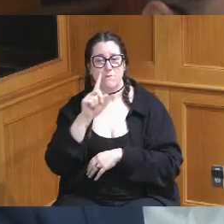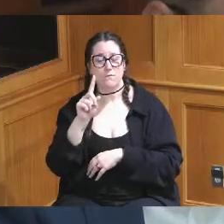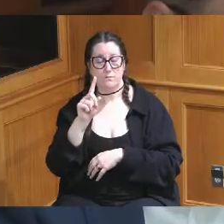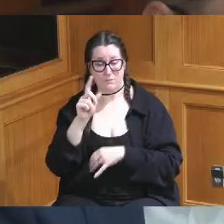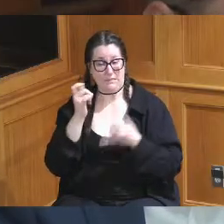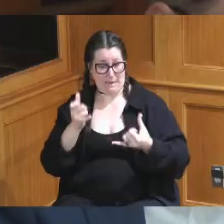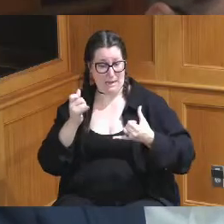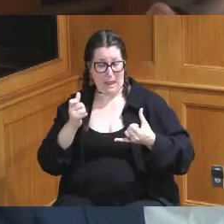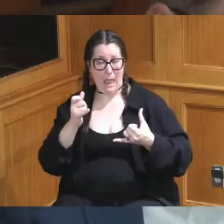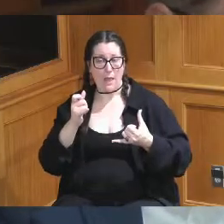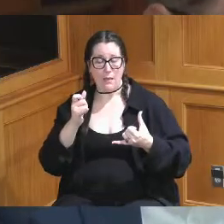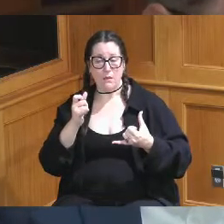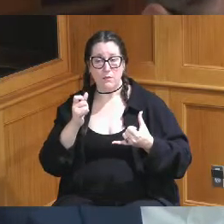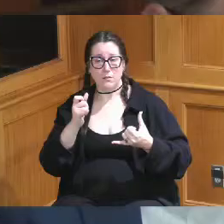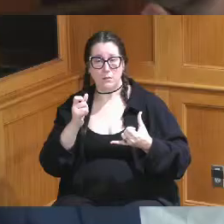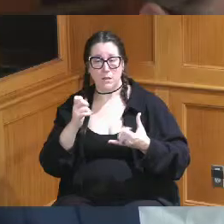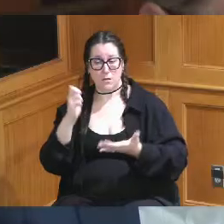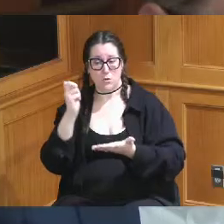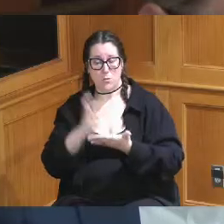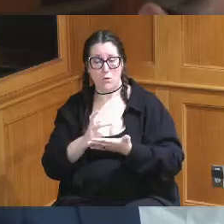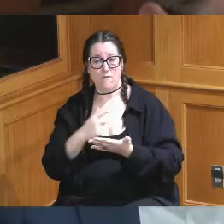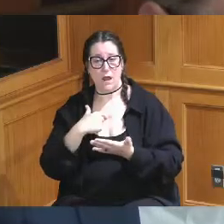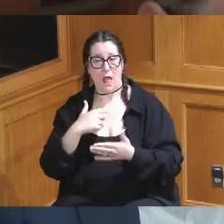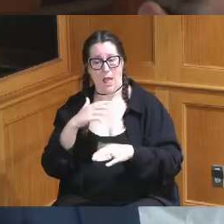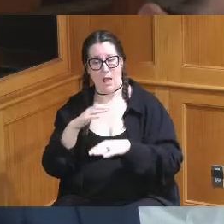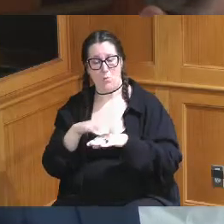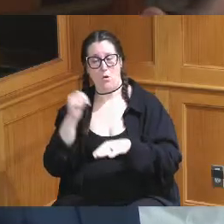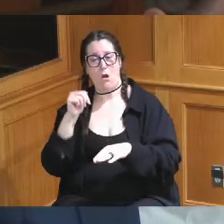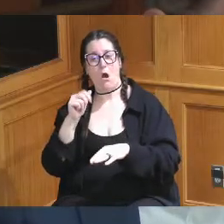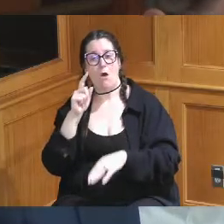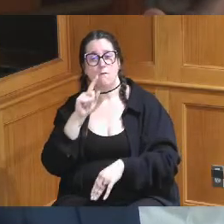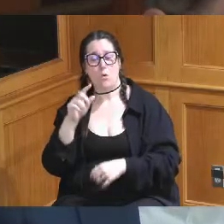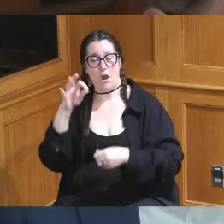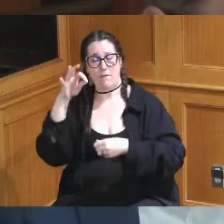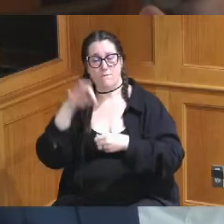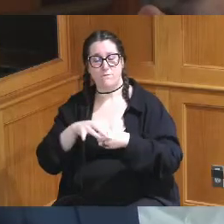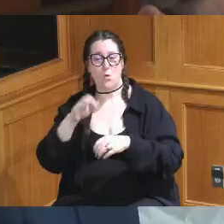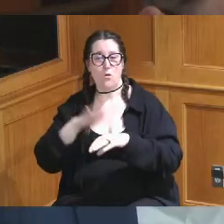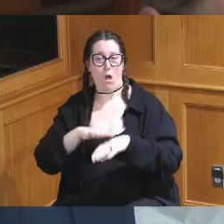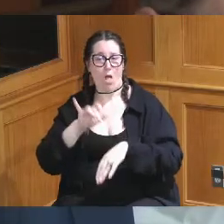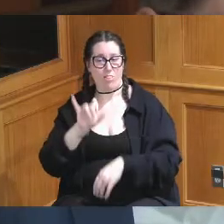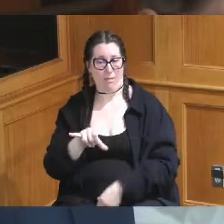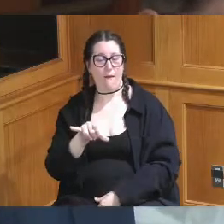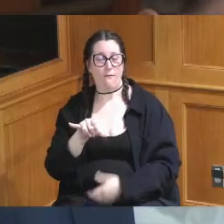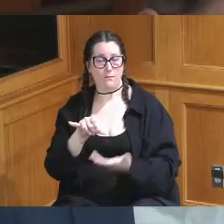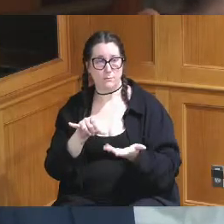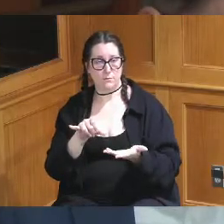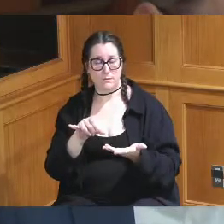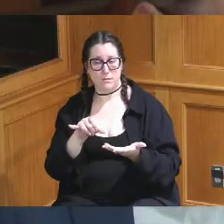today, and I would call for a vote on the motion